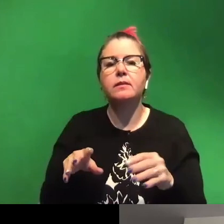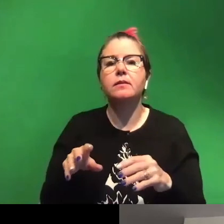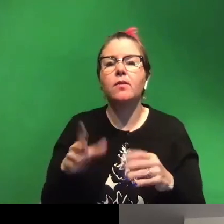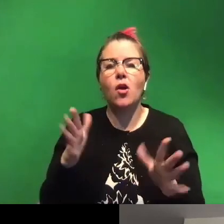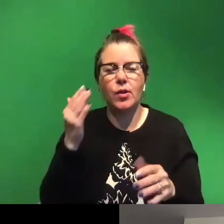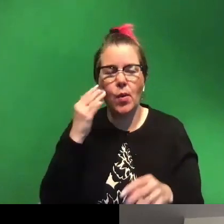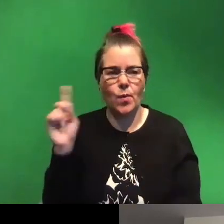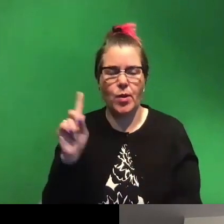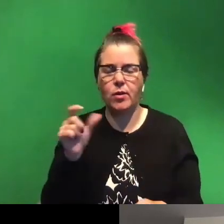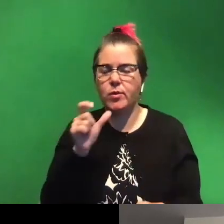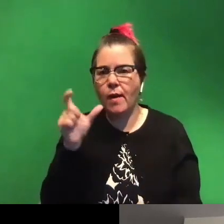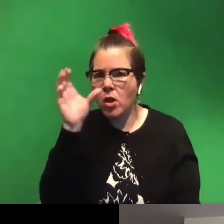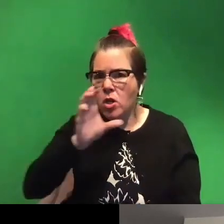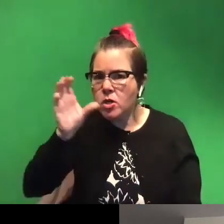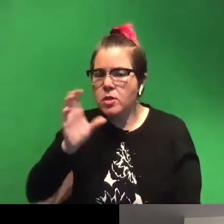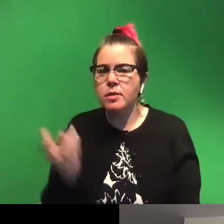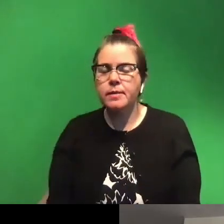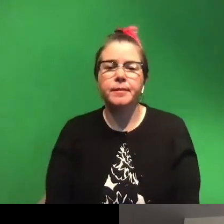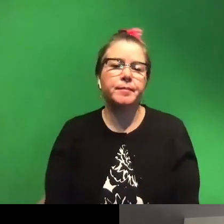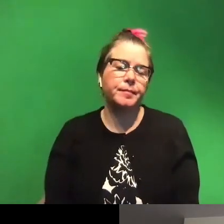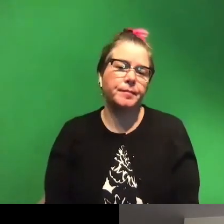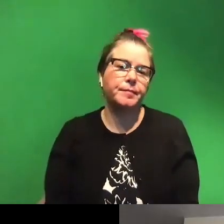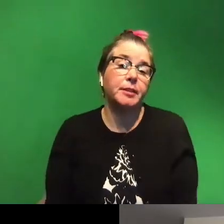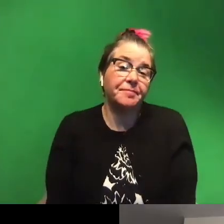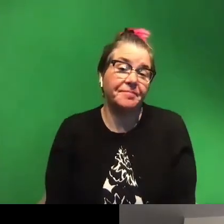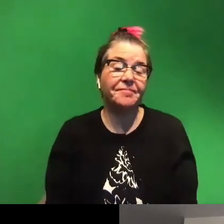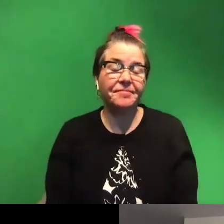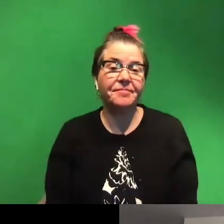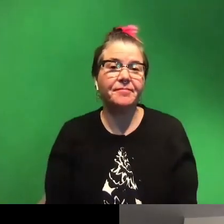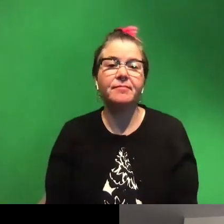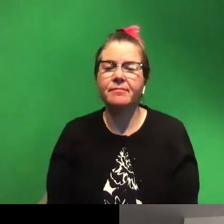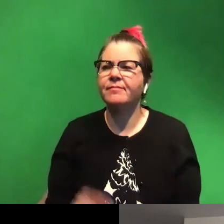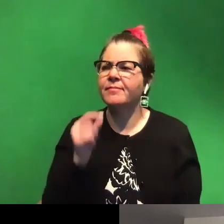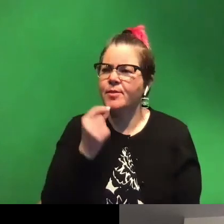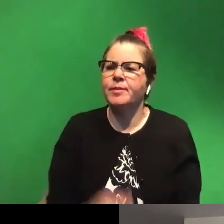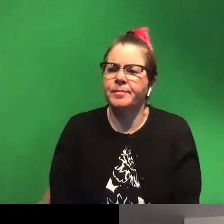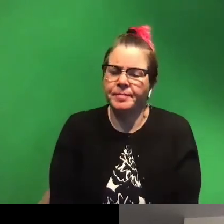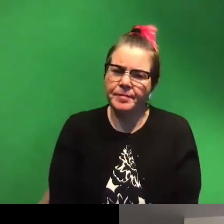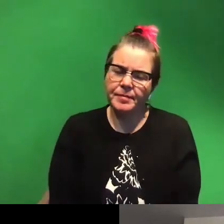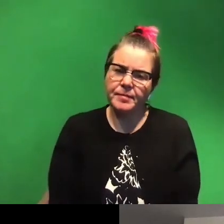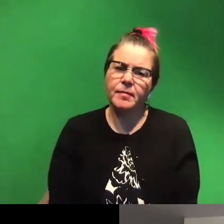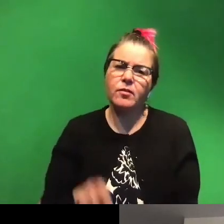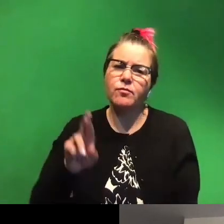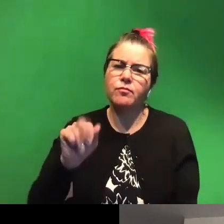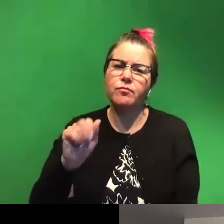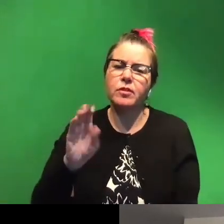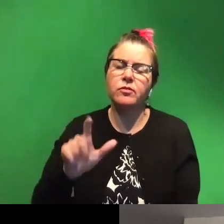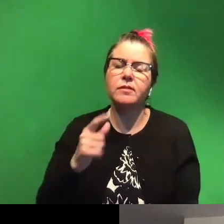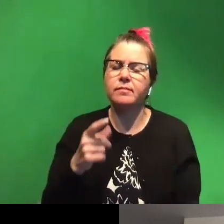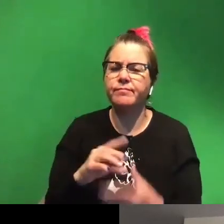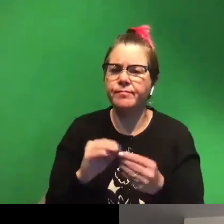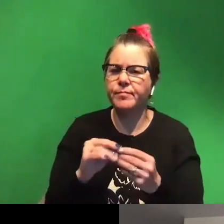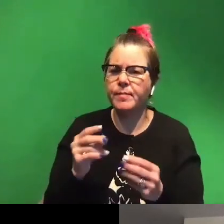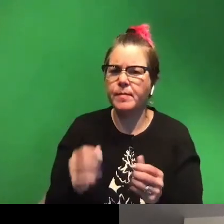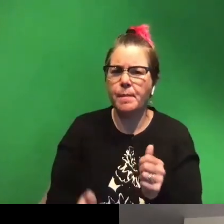them. Right. But yeah. Cool. Awesome. Rachel says, what's the most recent discovery